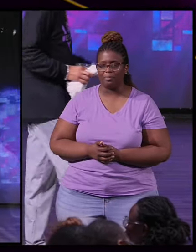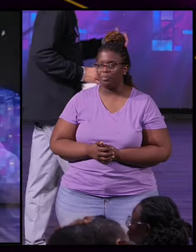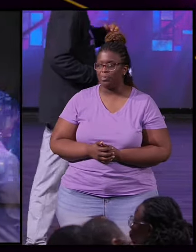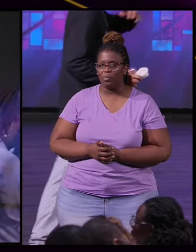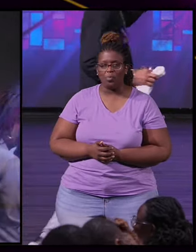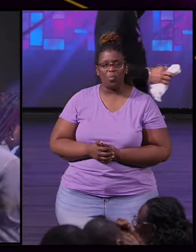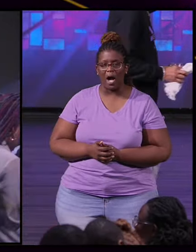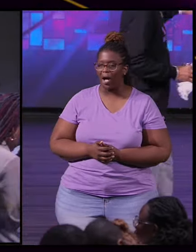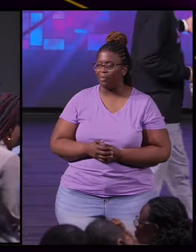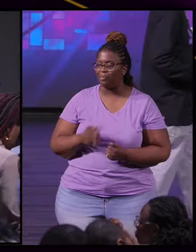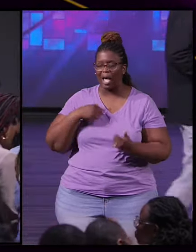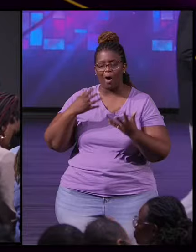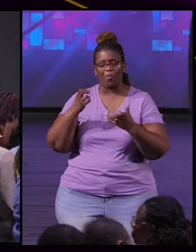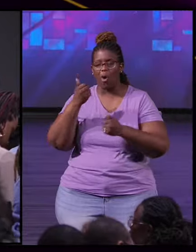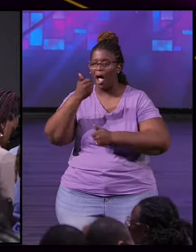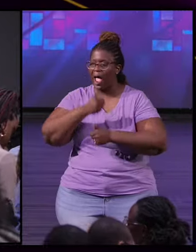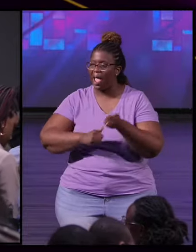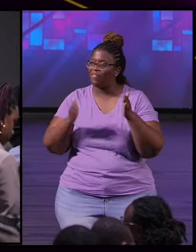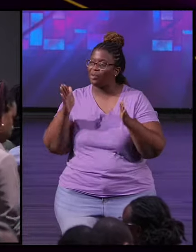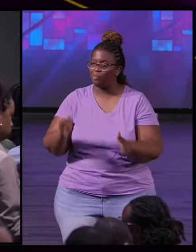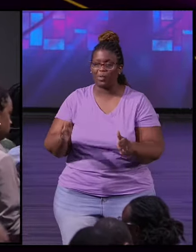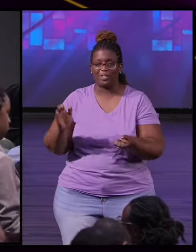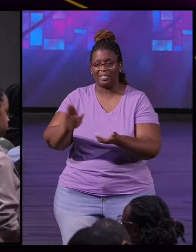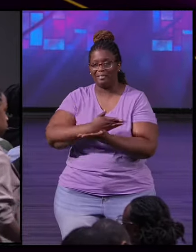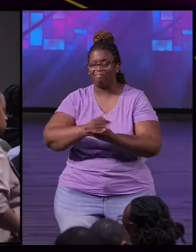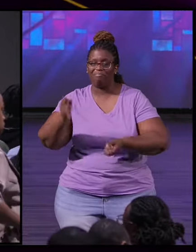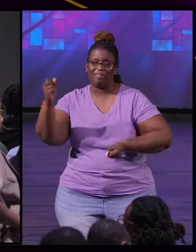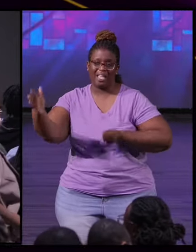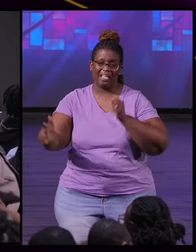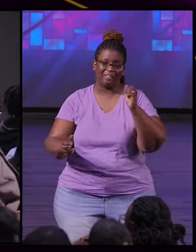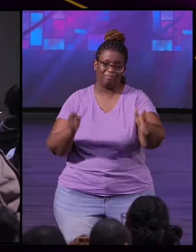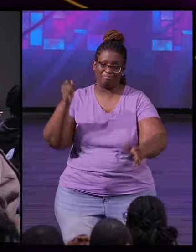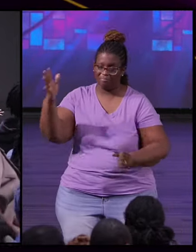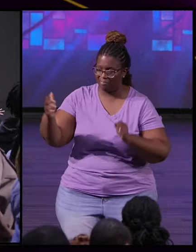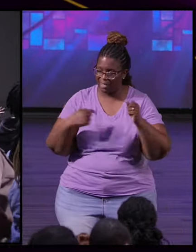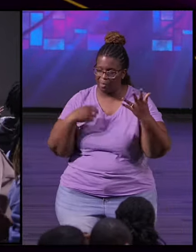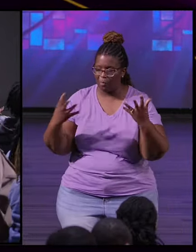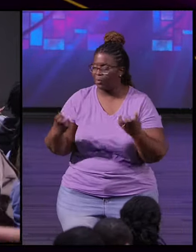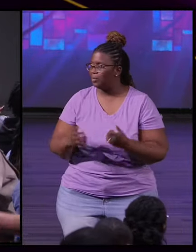I want every voice in the church, every voice on East City campus.